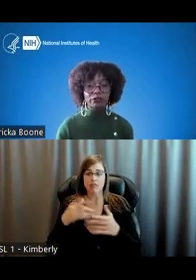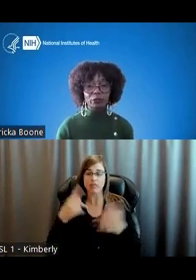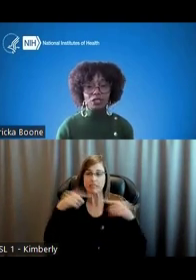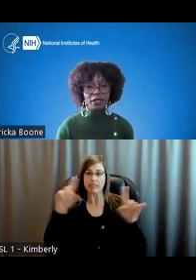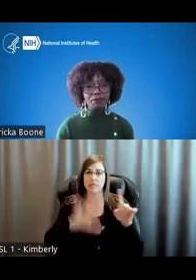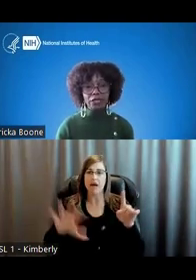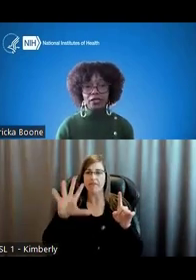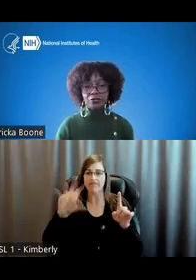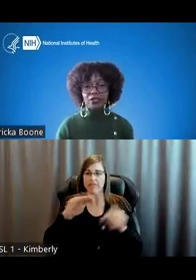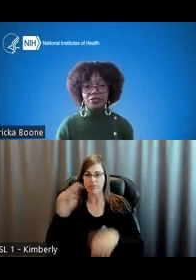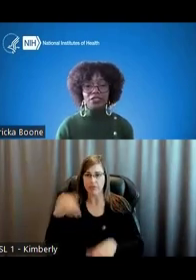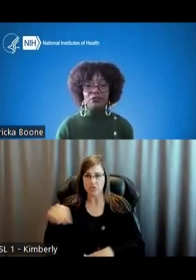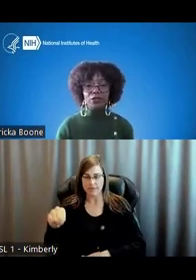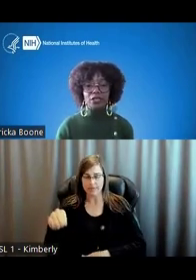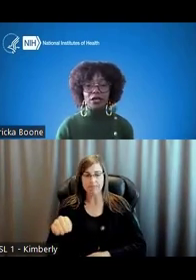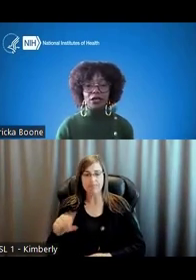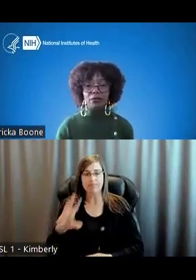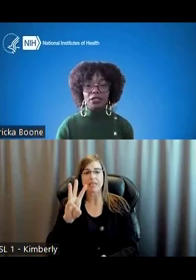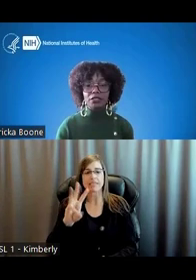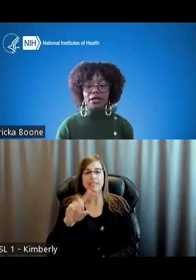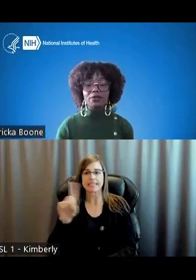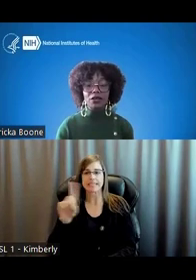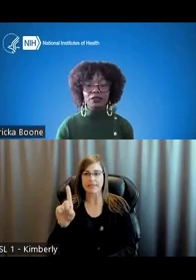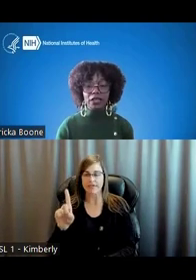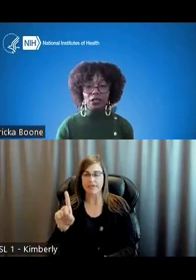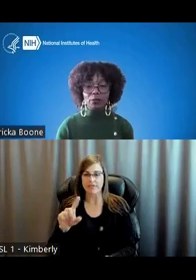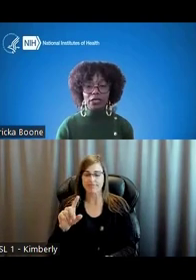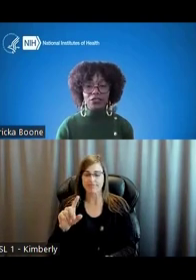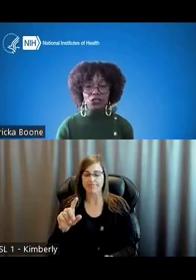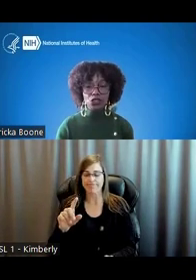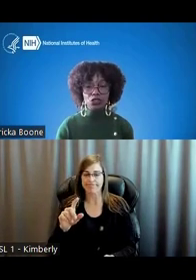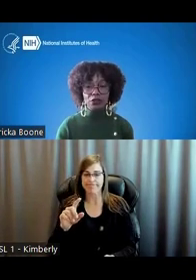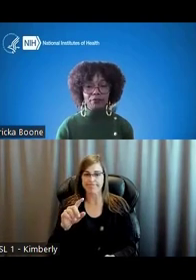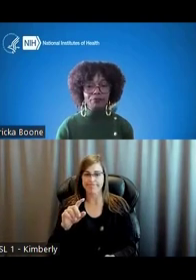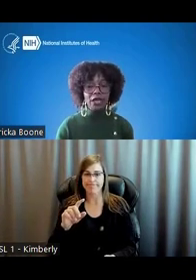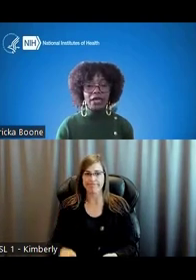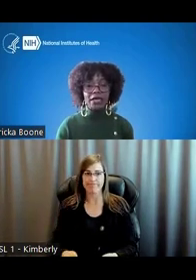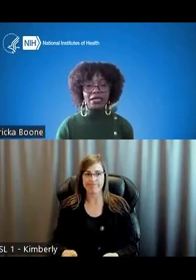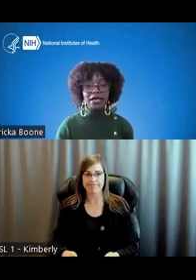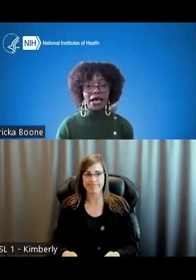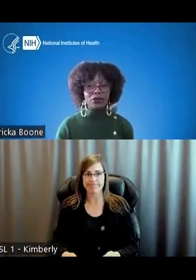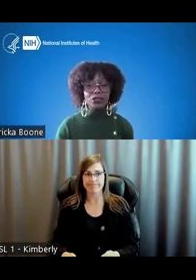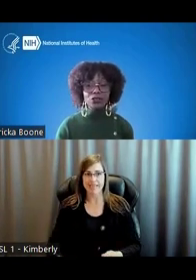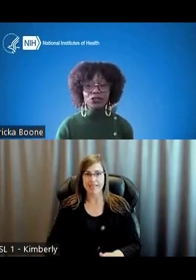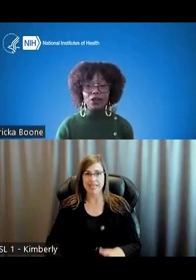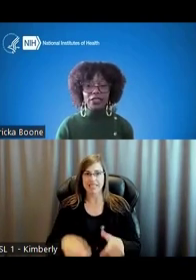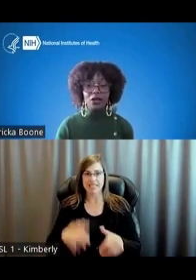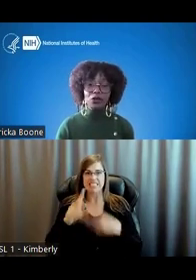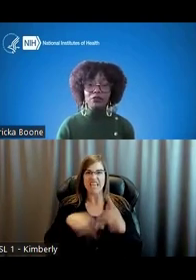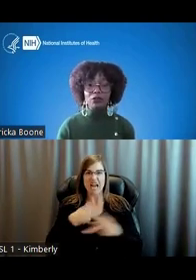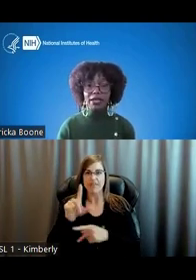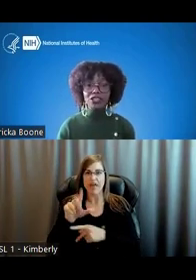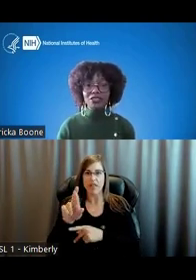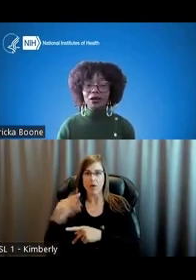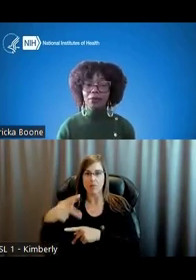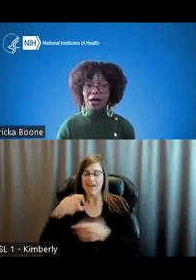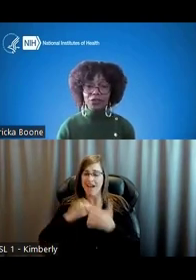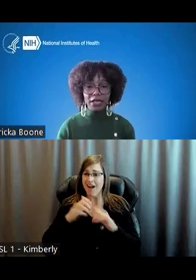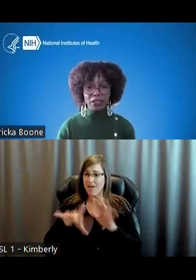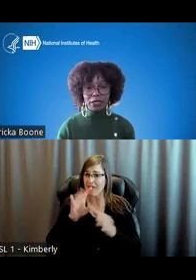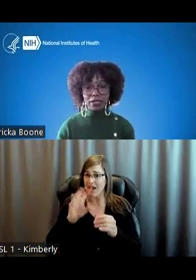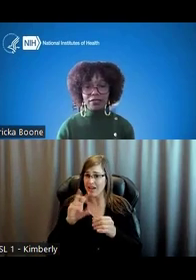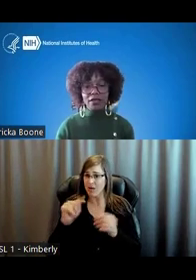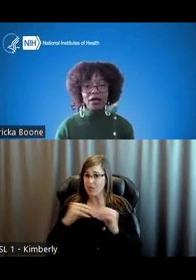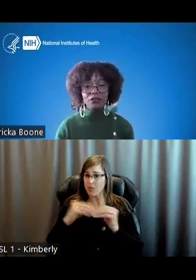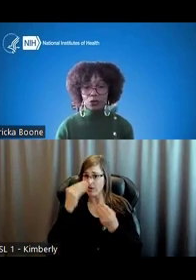is around 50%. There are six different types of LRPs to choose from. And how do you find out more information about